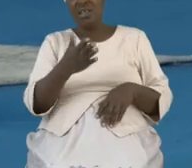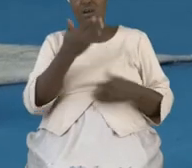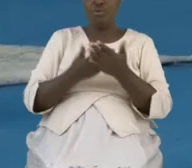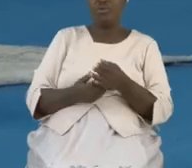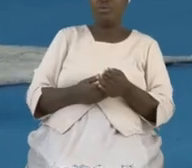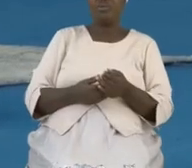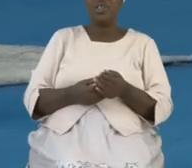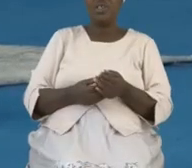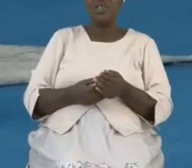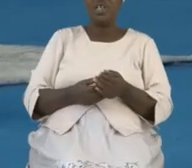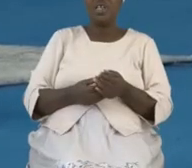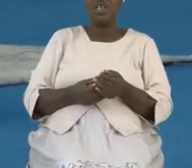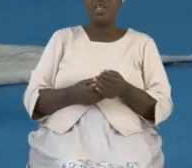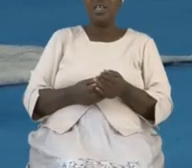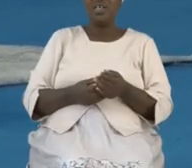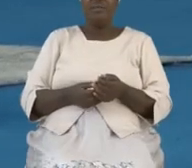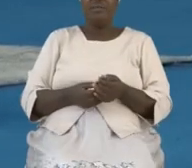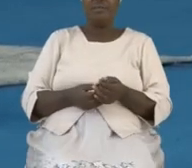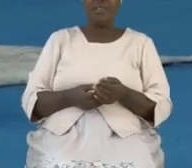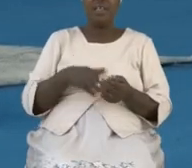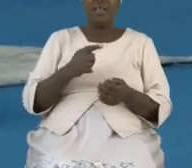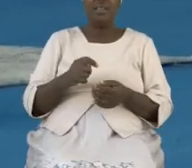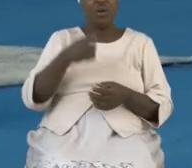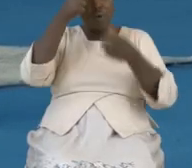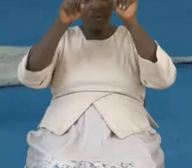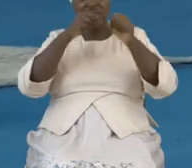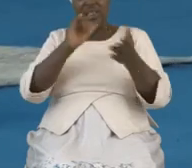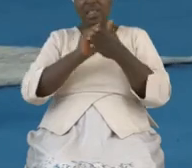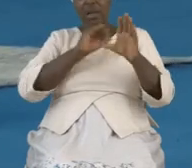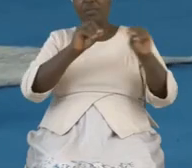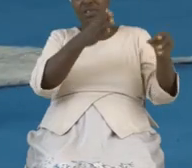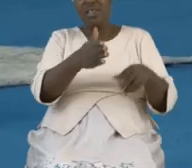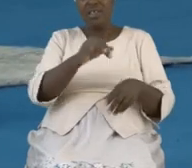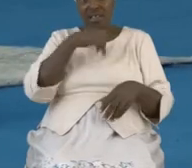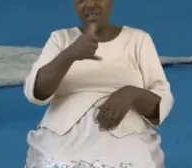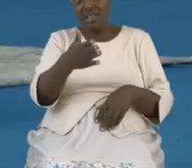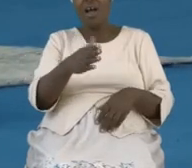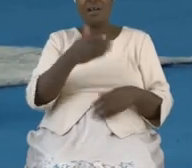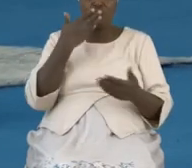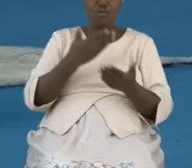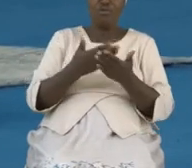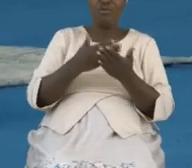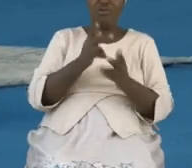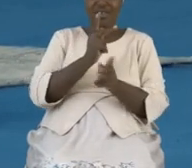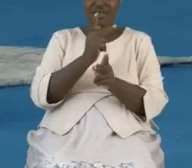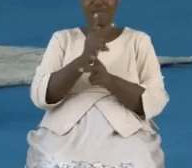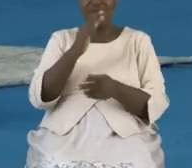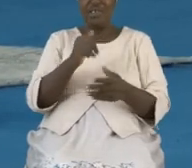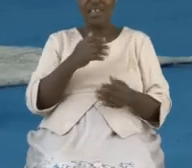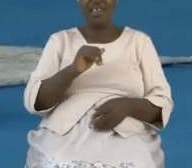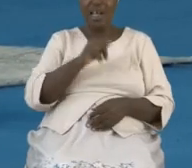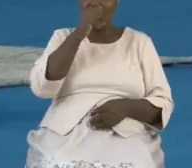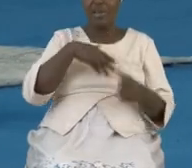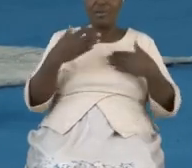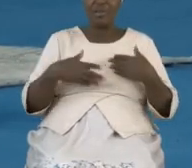him. The covetousness I deposited there is still there, intact. I have it. The love of